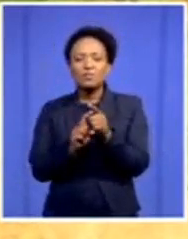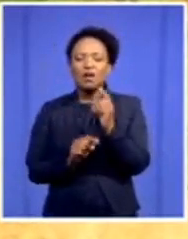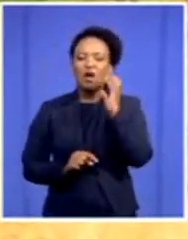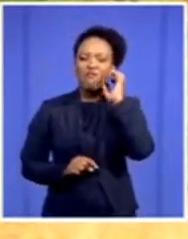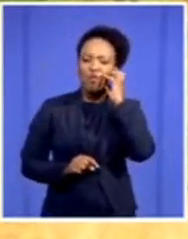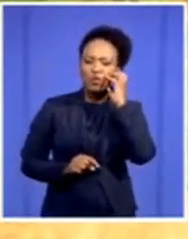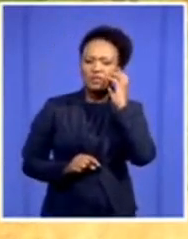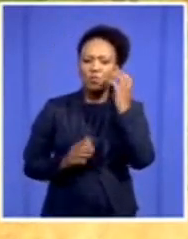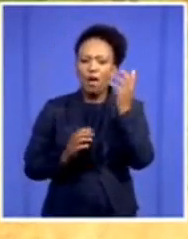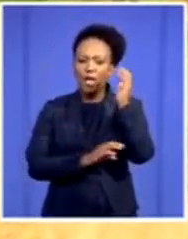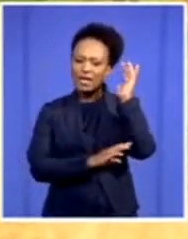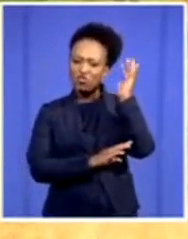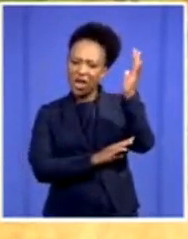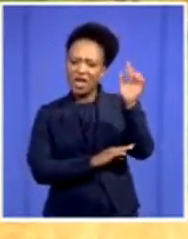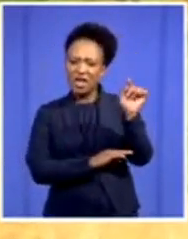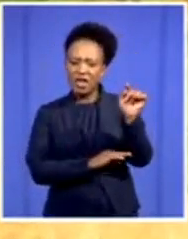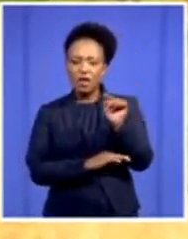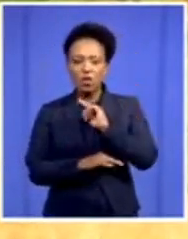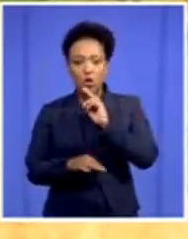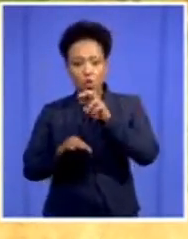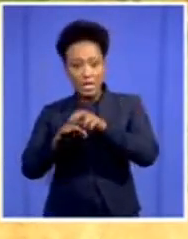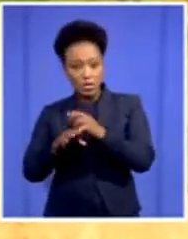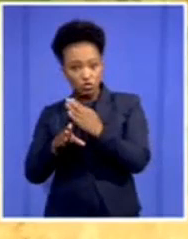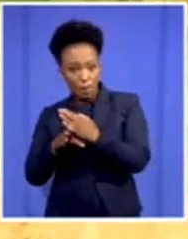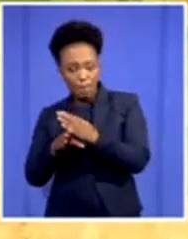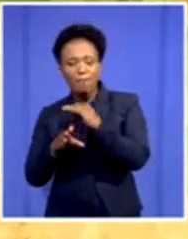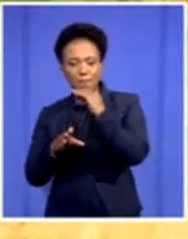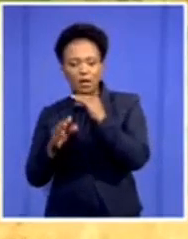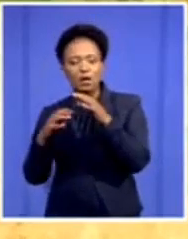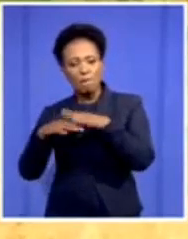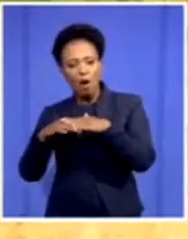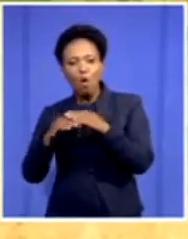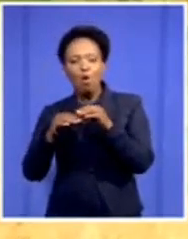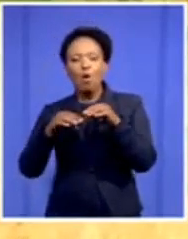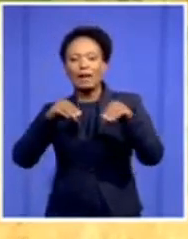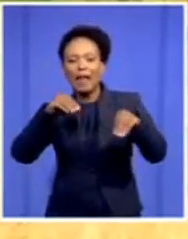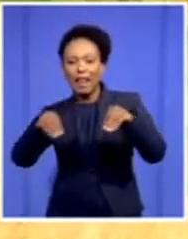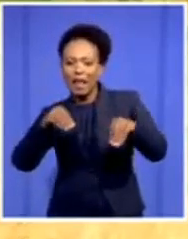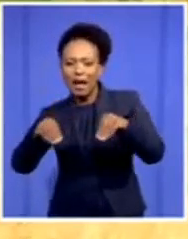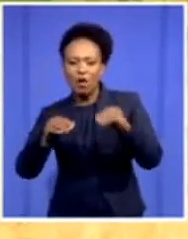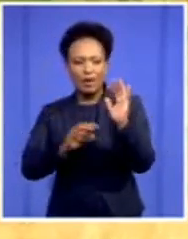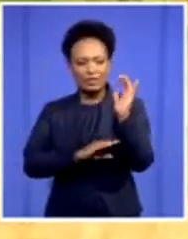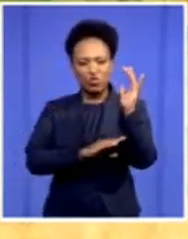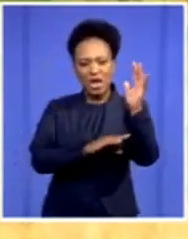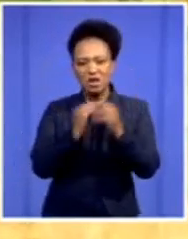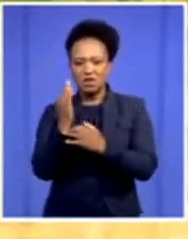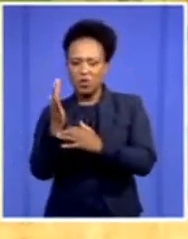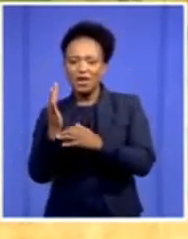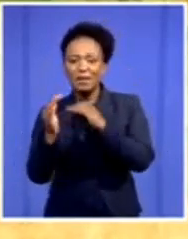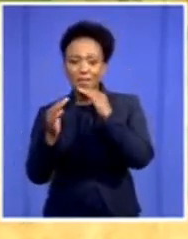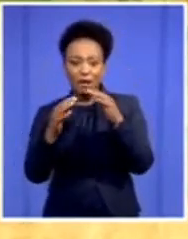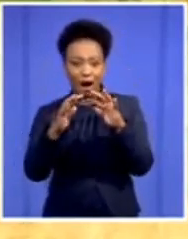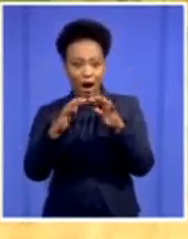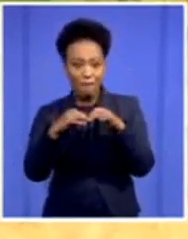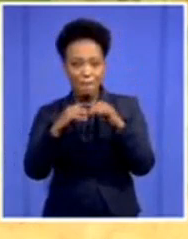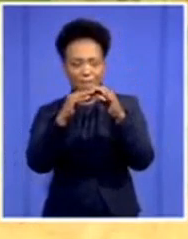you must plant more trees. And what's happening in South Africa is that we have got minority being the ones that are owning big businesses.